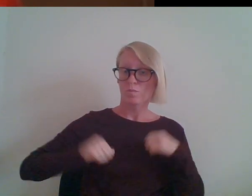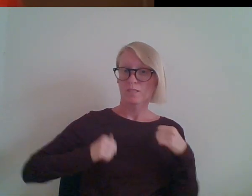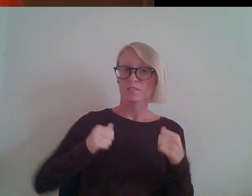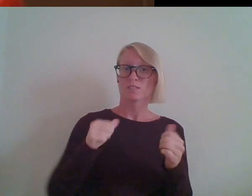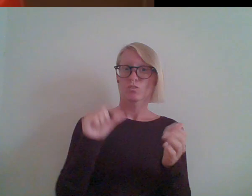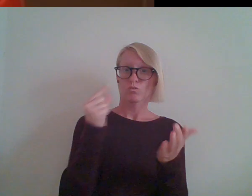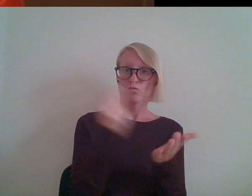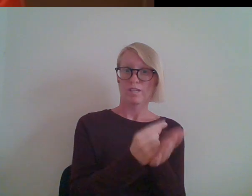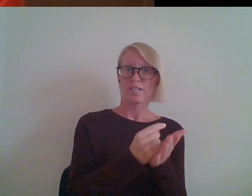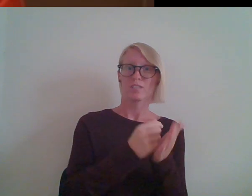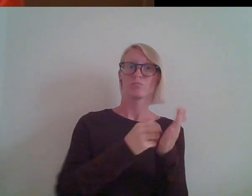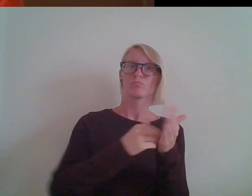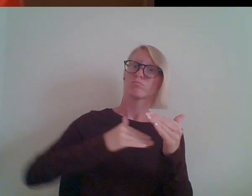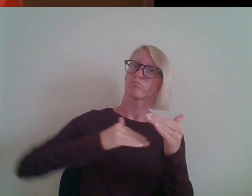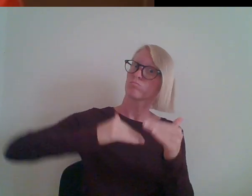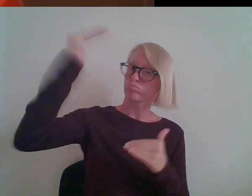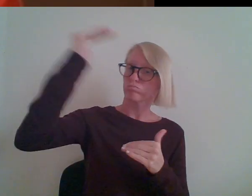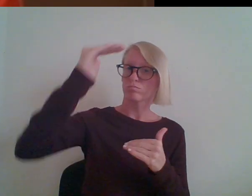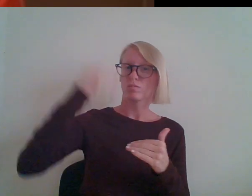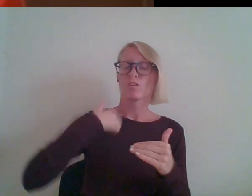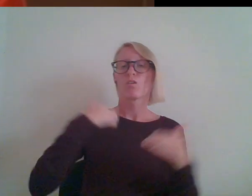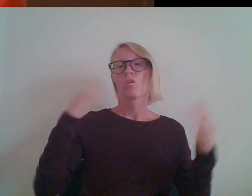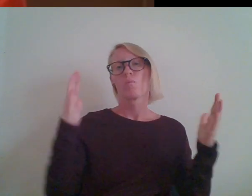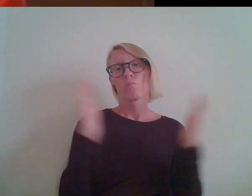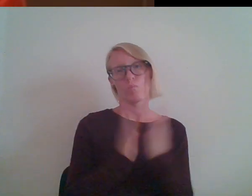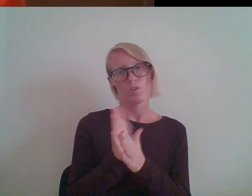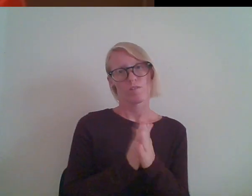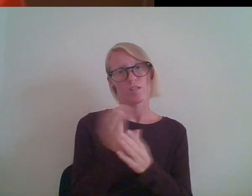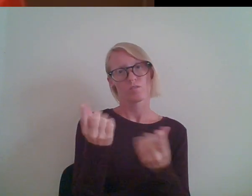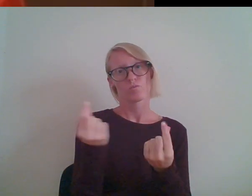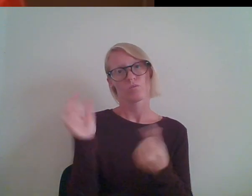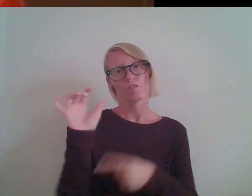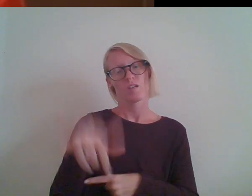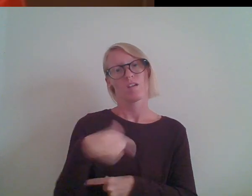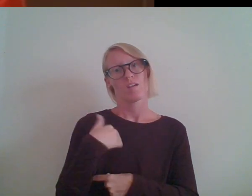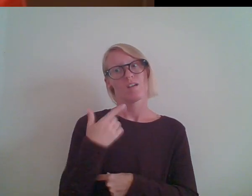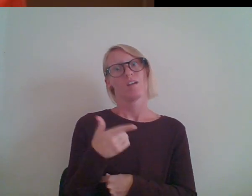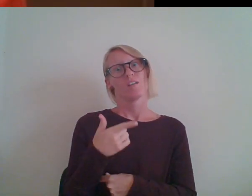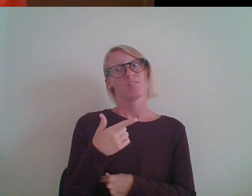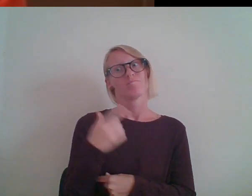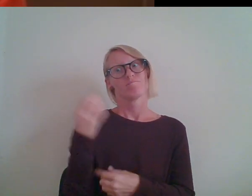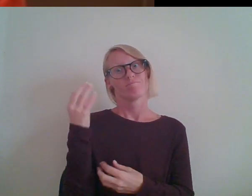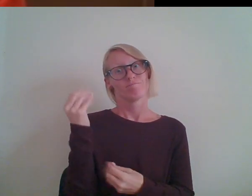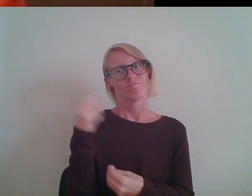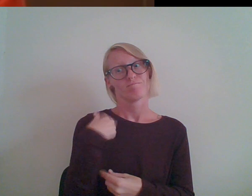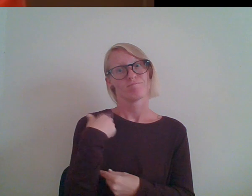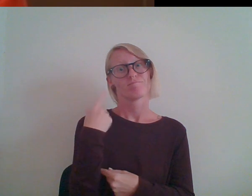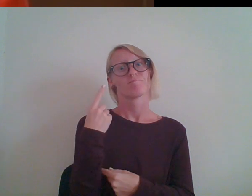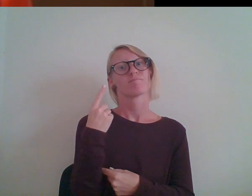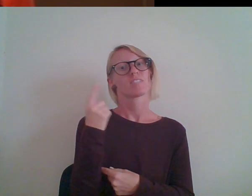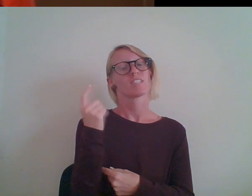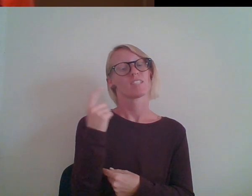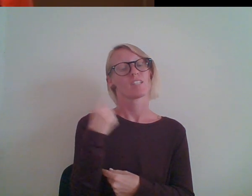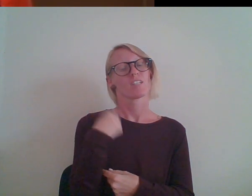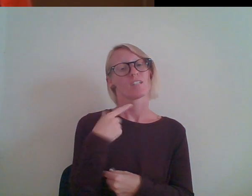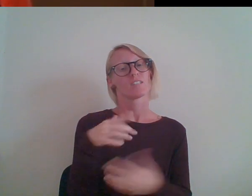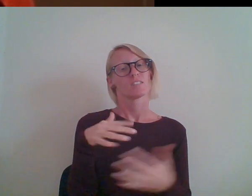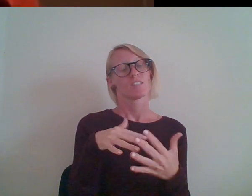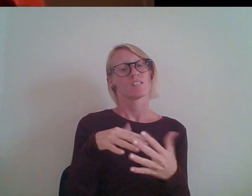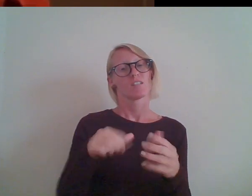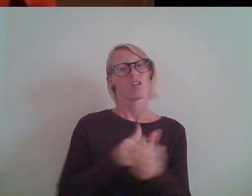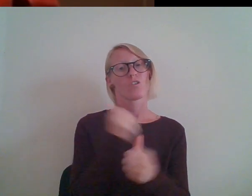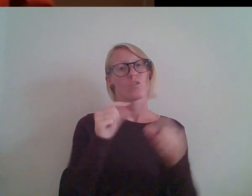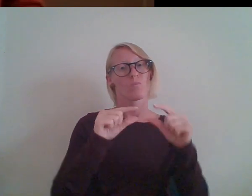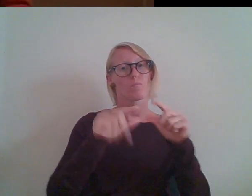they're motivated to do that, so it's a bit confounded. But I'm convinced there's also the power of studying with other people.